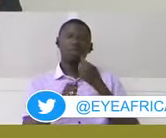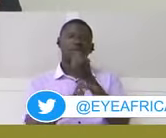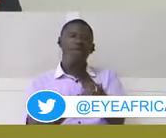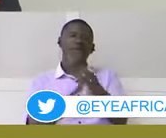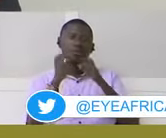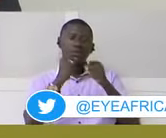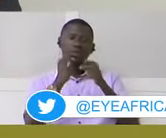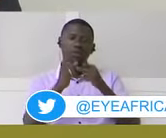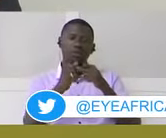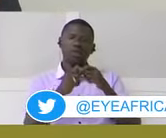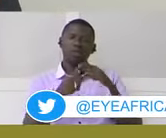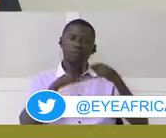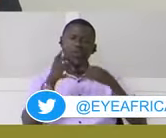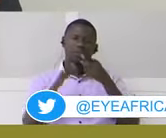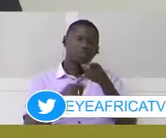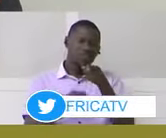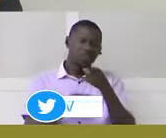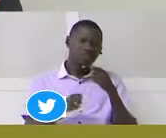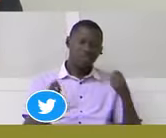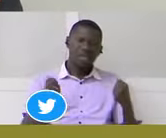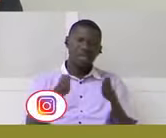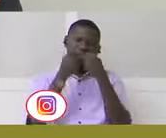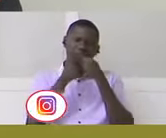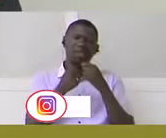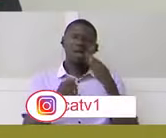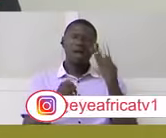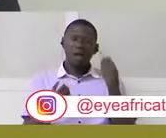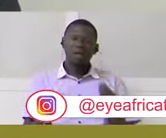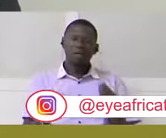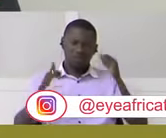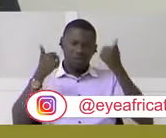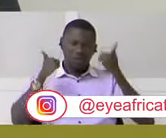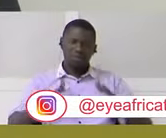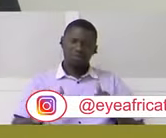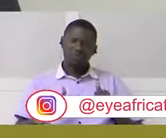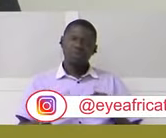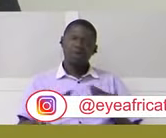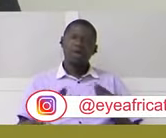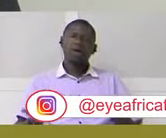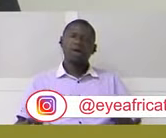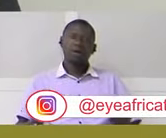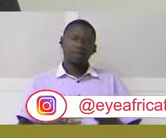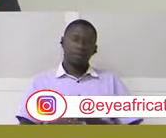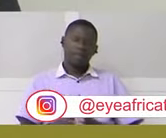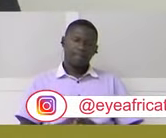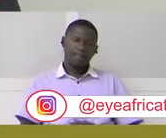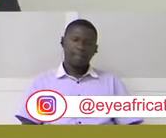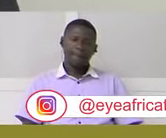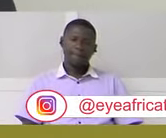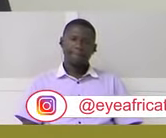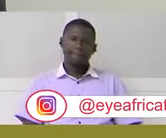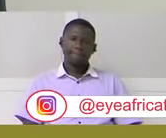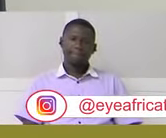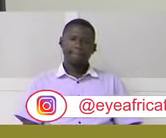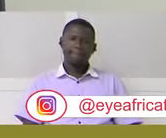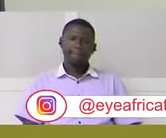surrounding this particular accident? Sir, a funny accident men keta lamenten akunyalu sata nyaba keta nyame.